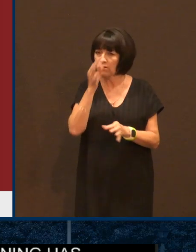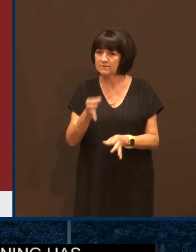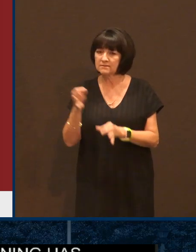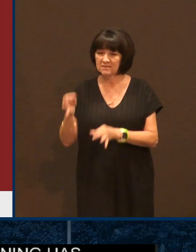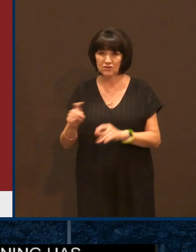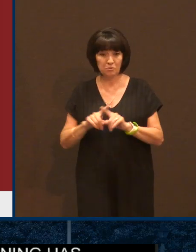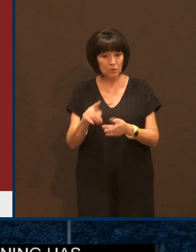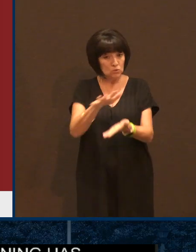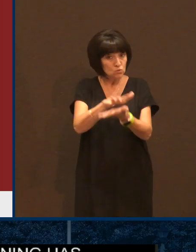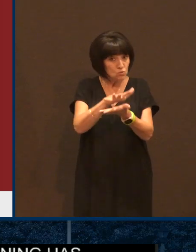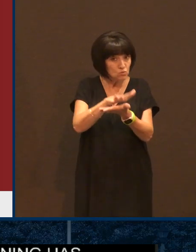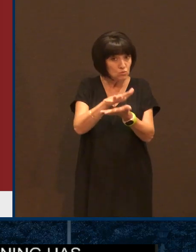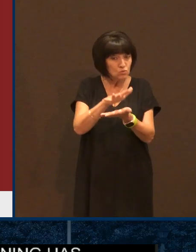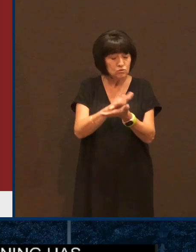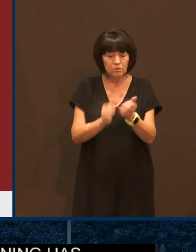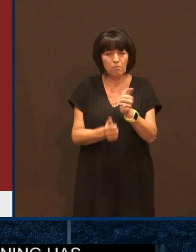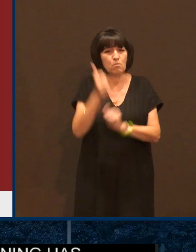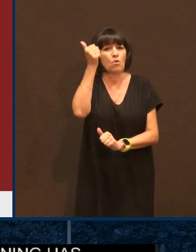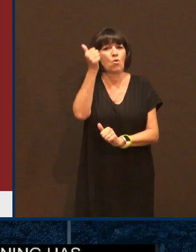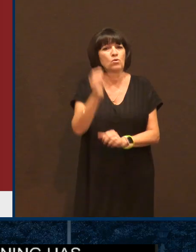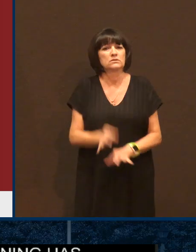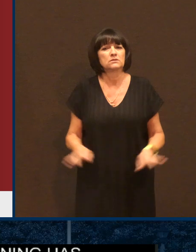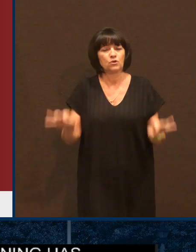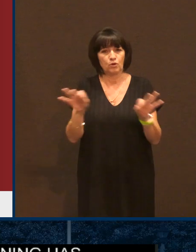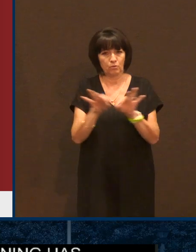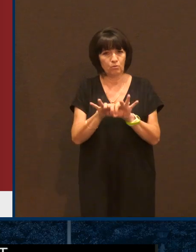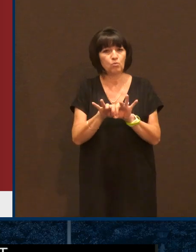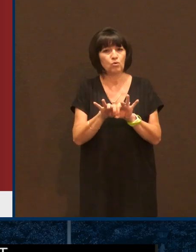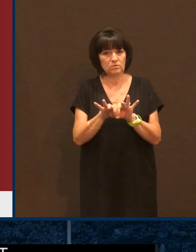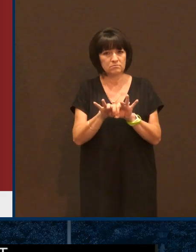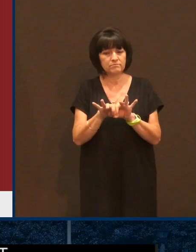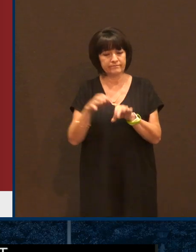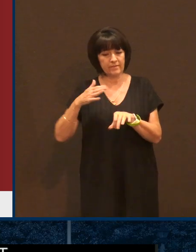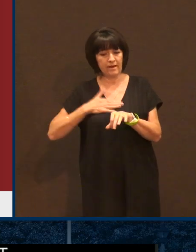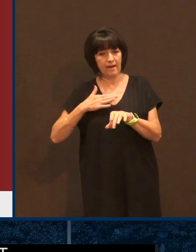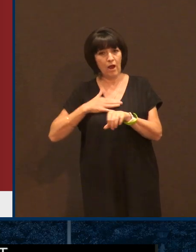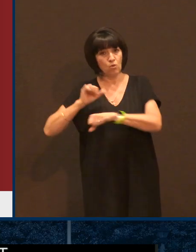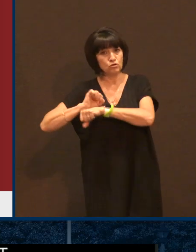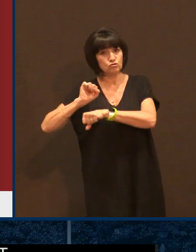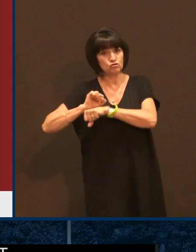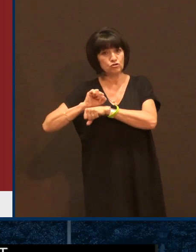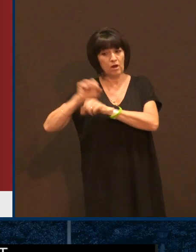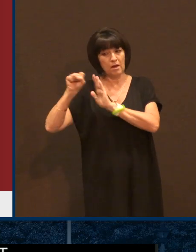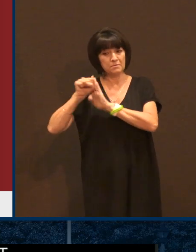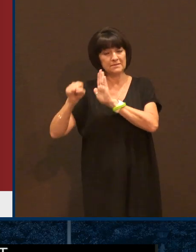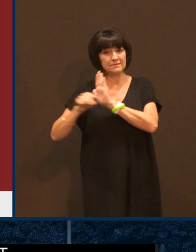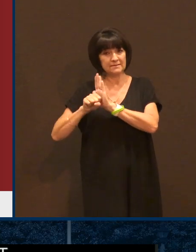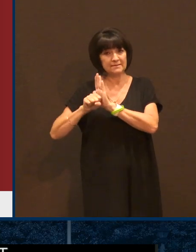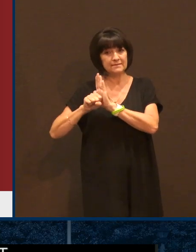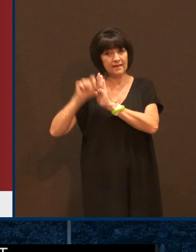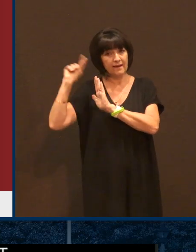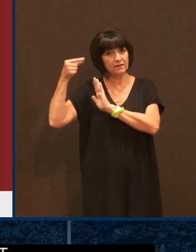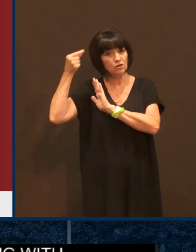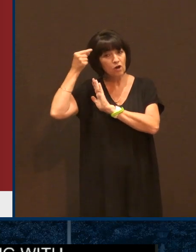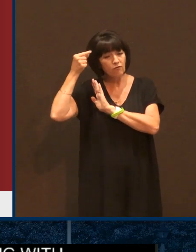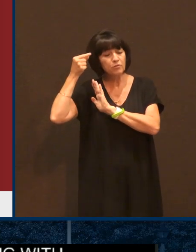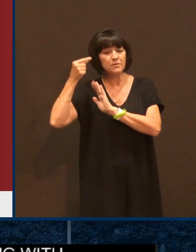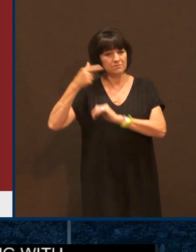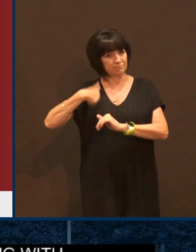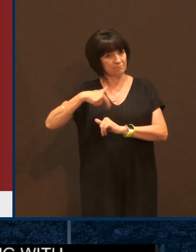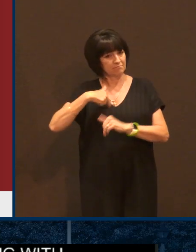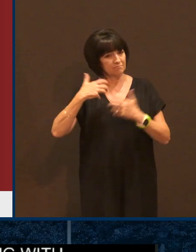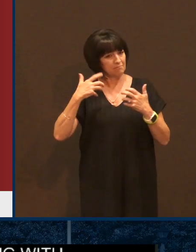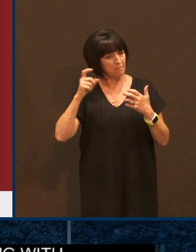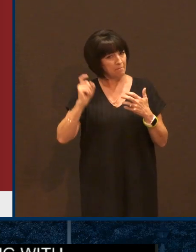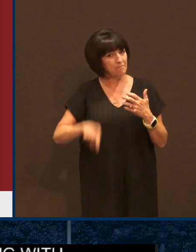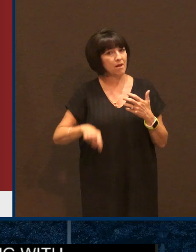do in state government, along with keeping our citizens safe in their homes and their